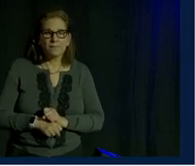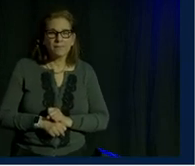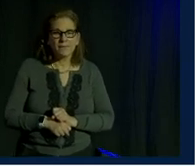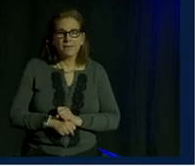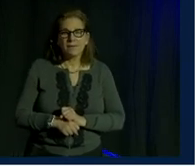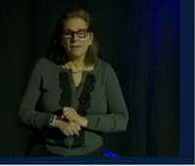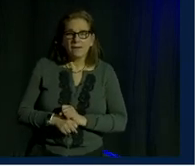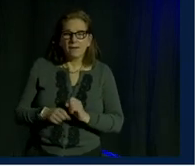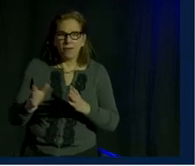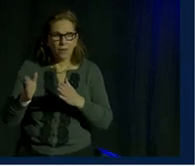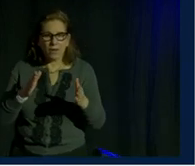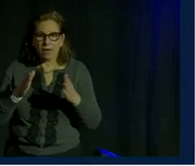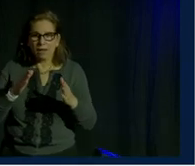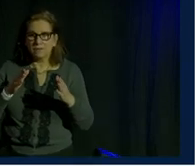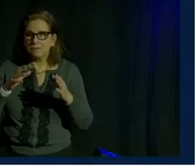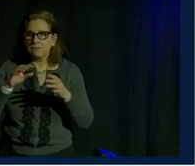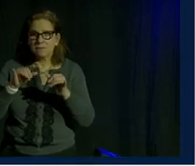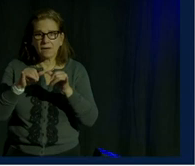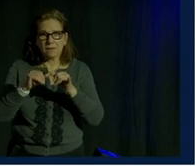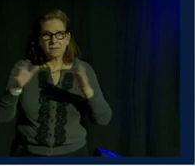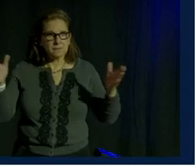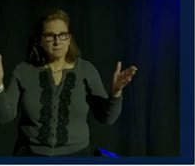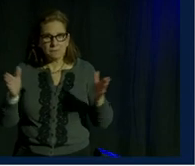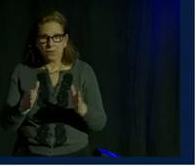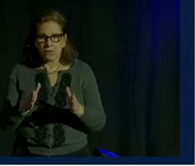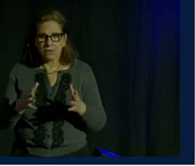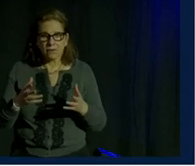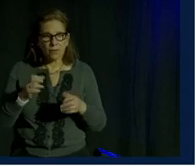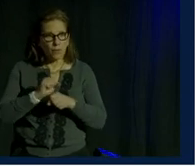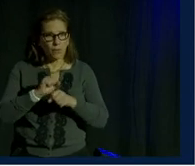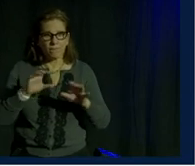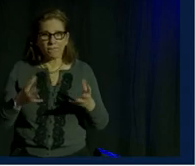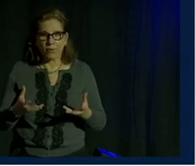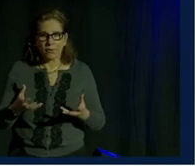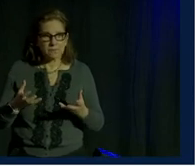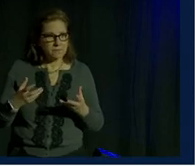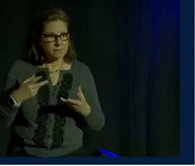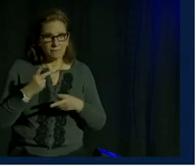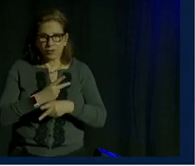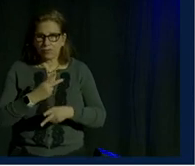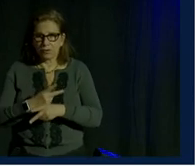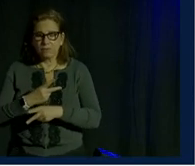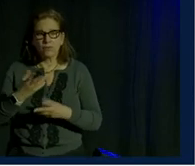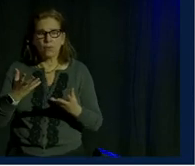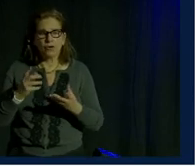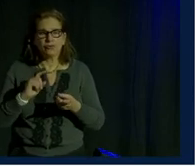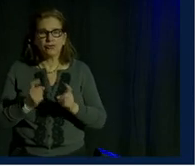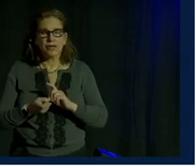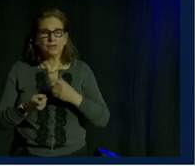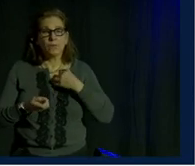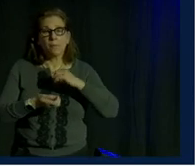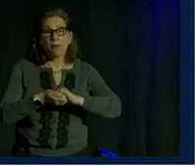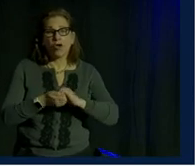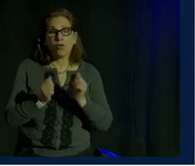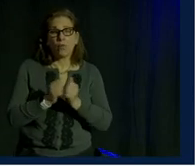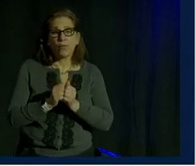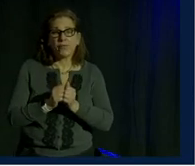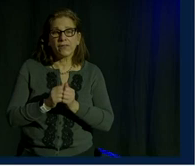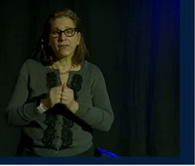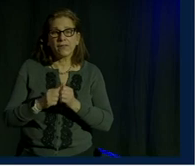workforce evolves. The DC by WeWork partnership aims to support a